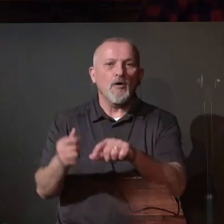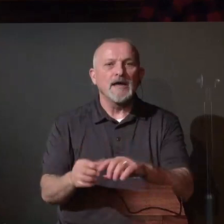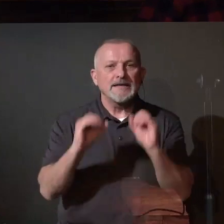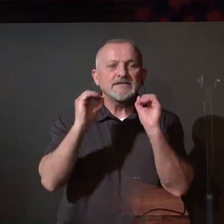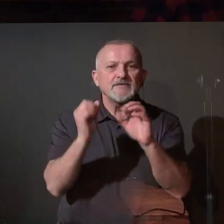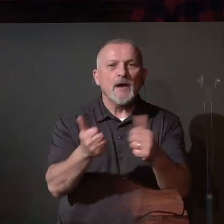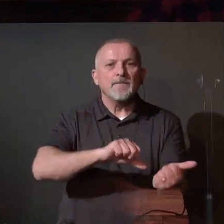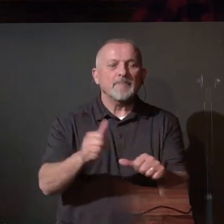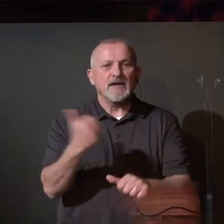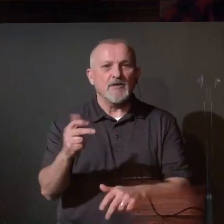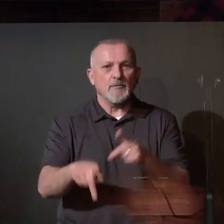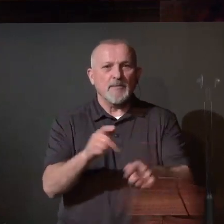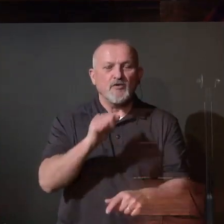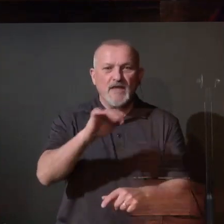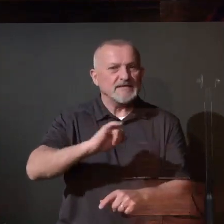like you.